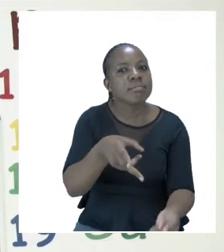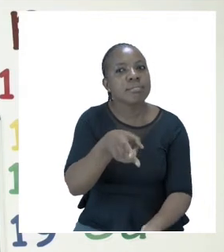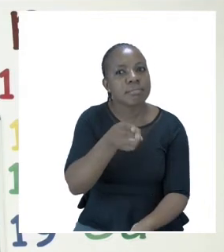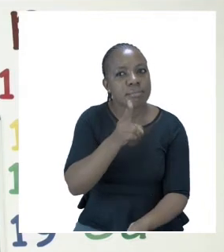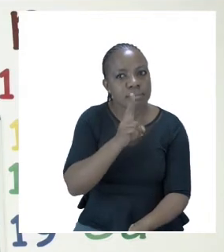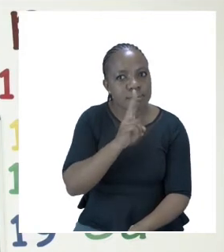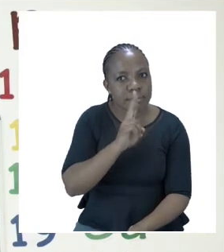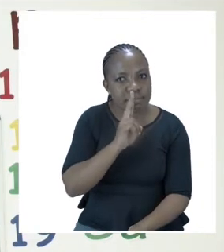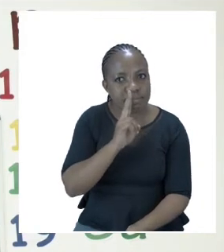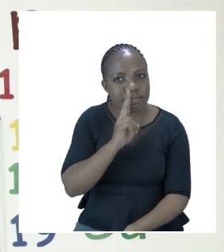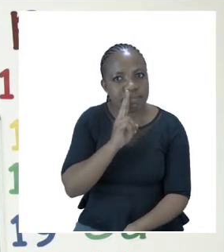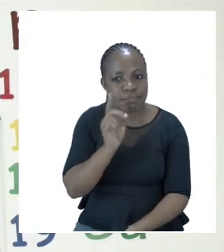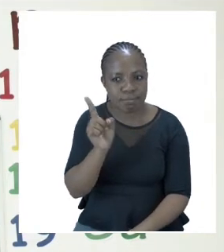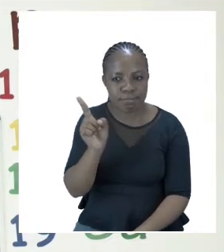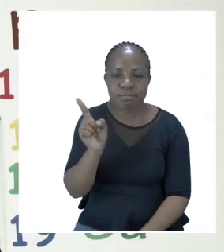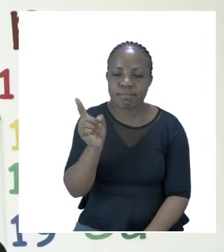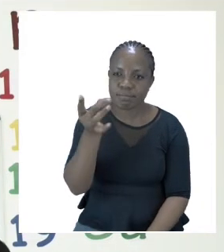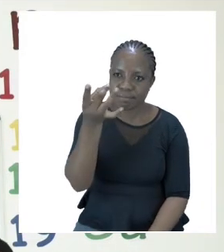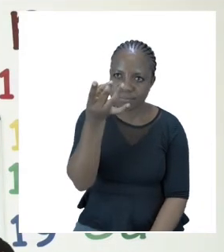is eight.